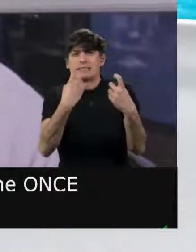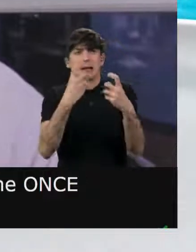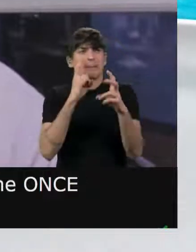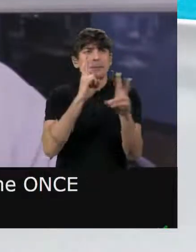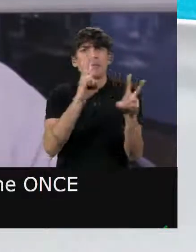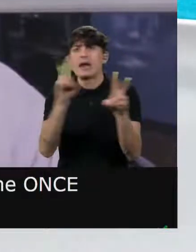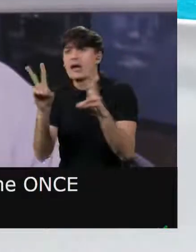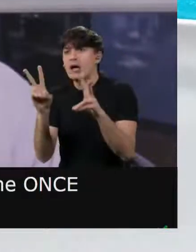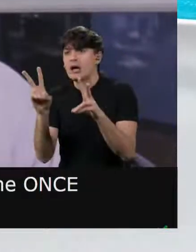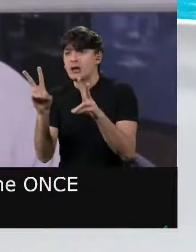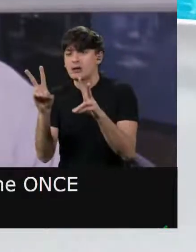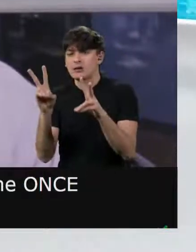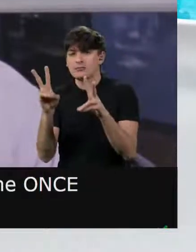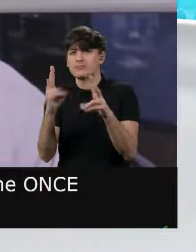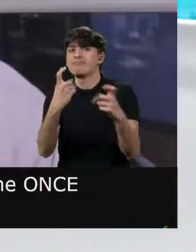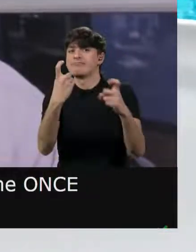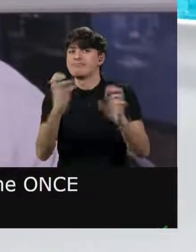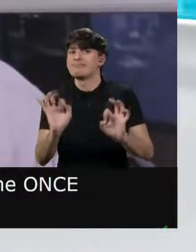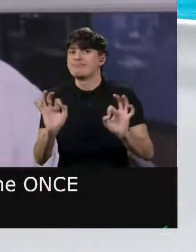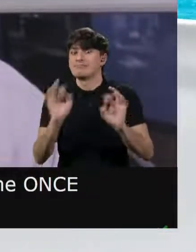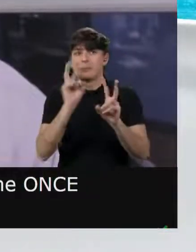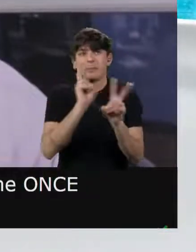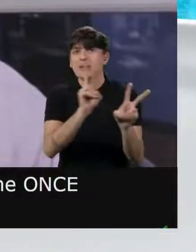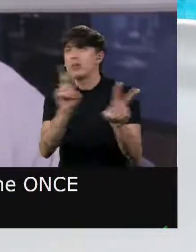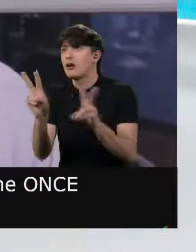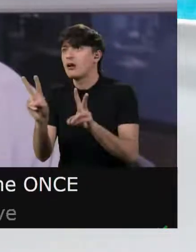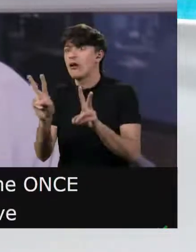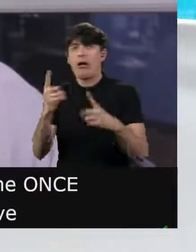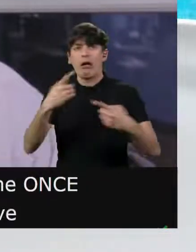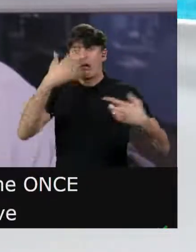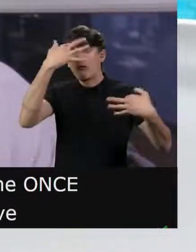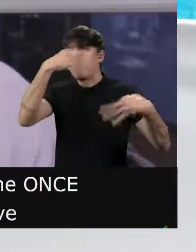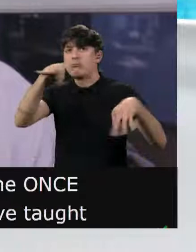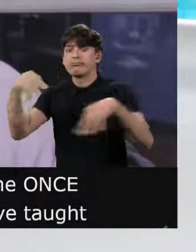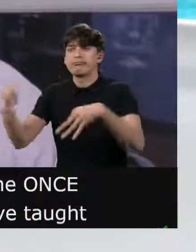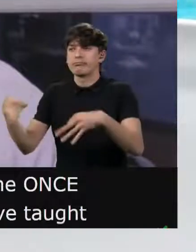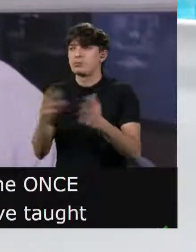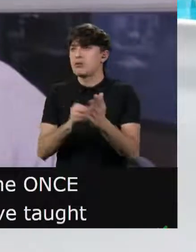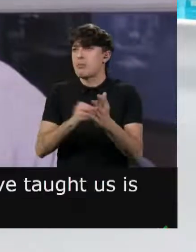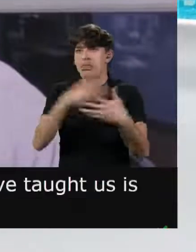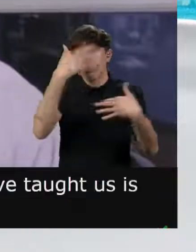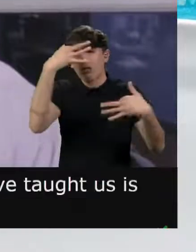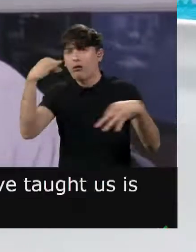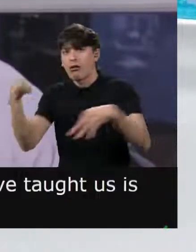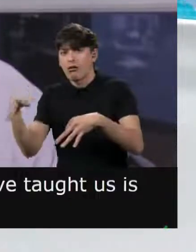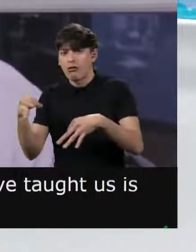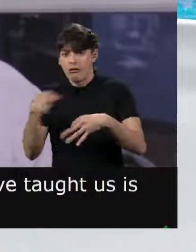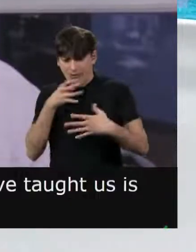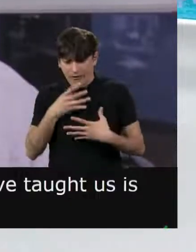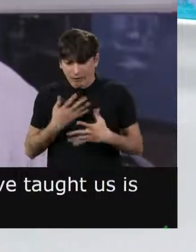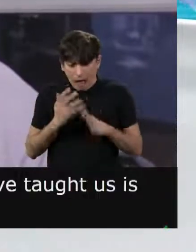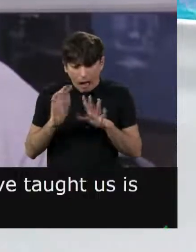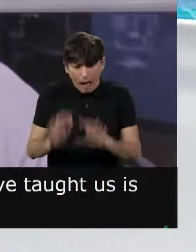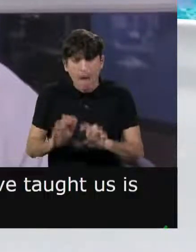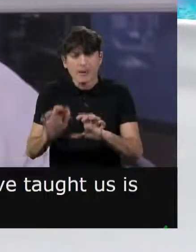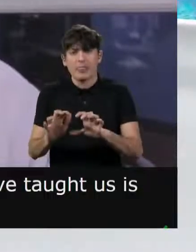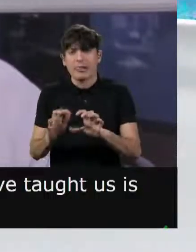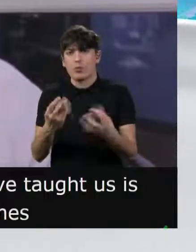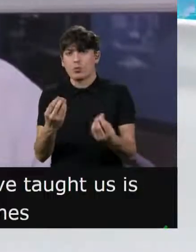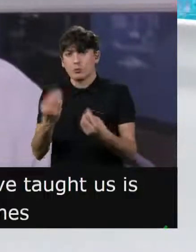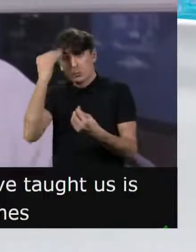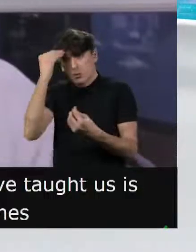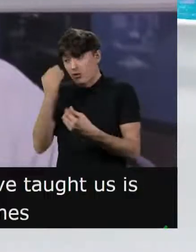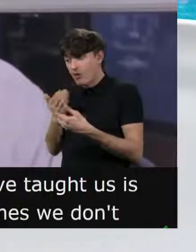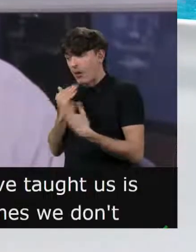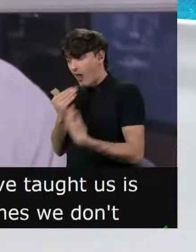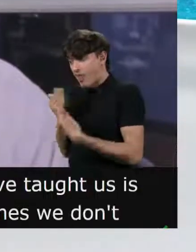what they've taught us is how to look at things differently, because sometimes we don't realize, and we are learning a lot. In